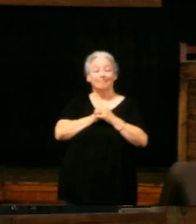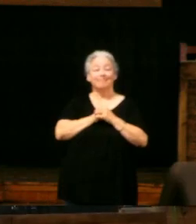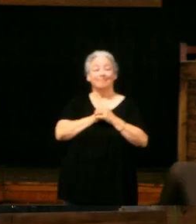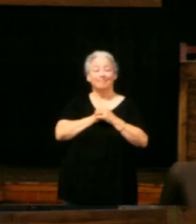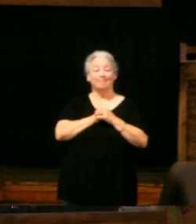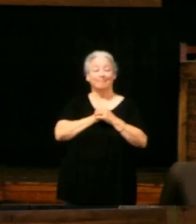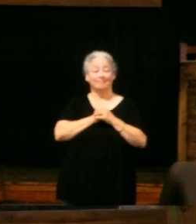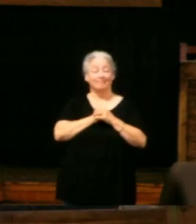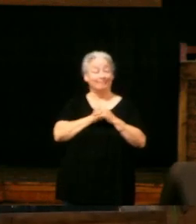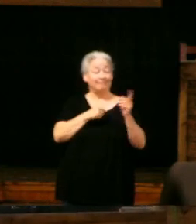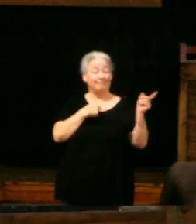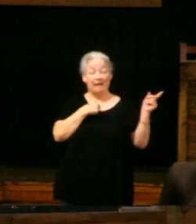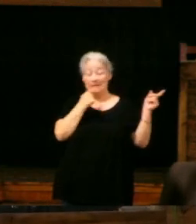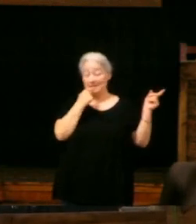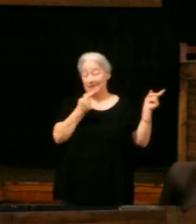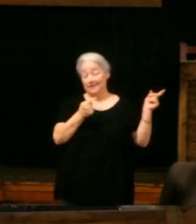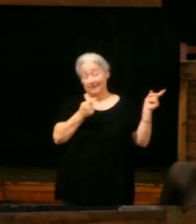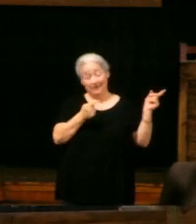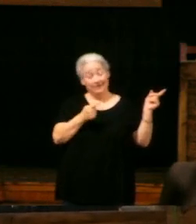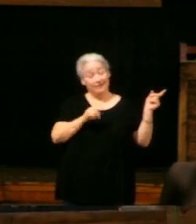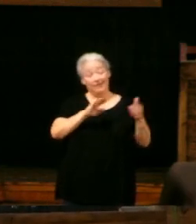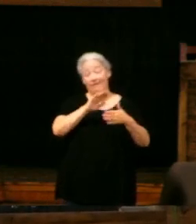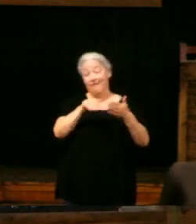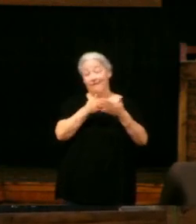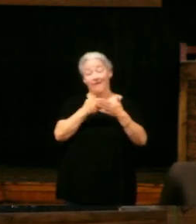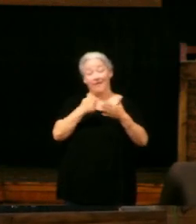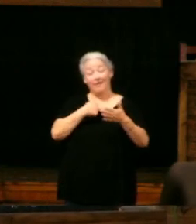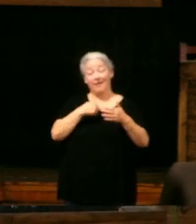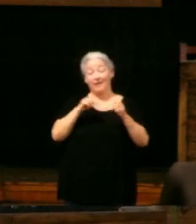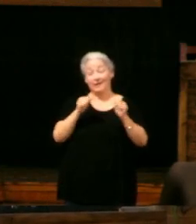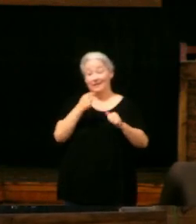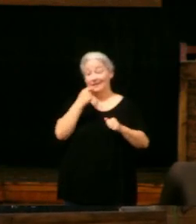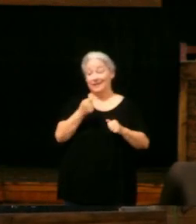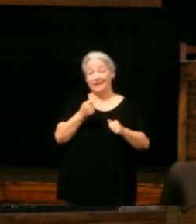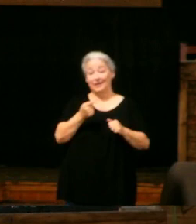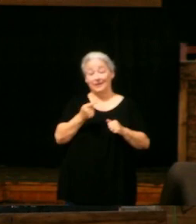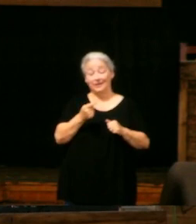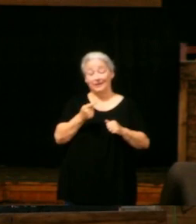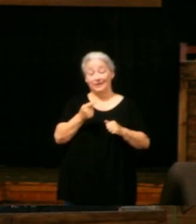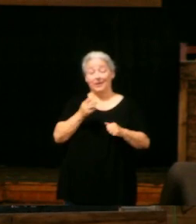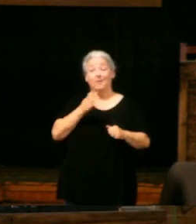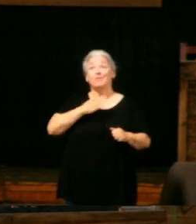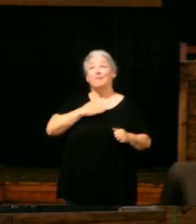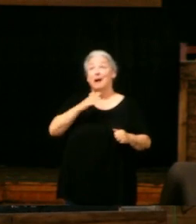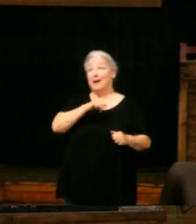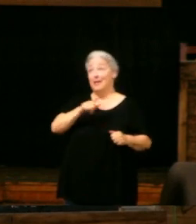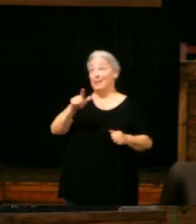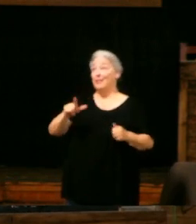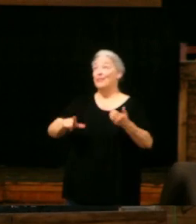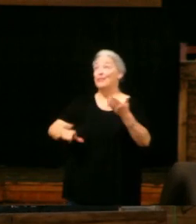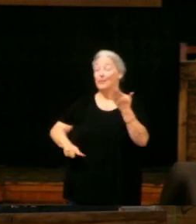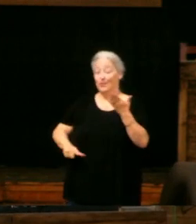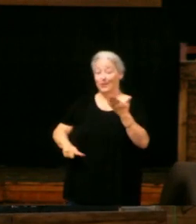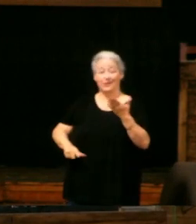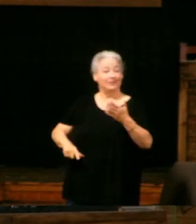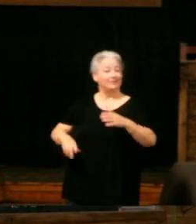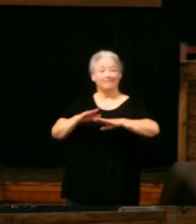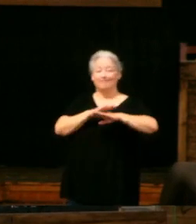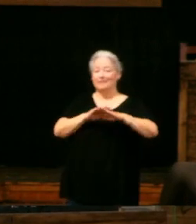I say, well, all I can tell you is this. My Lord keeps no